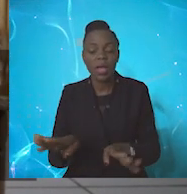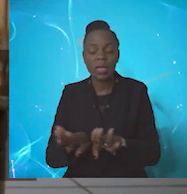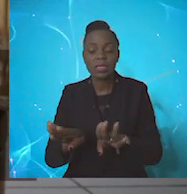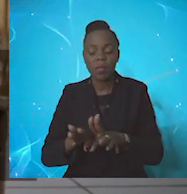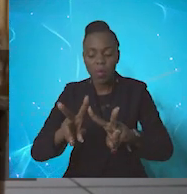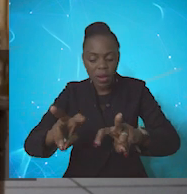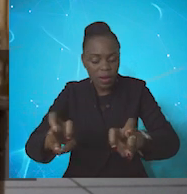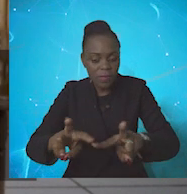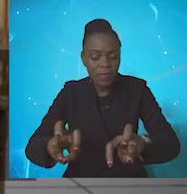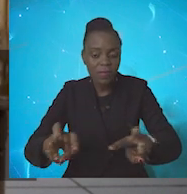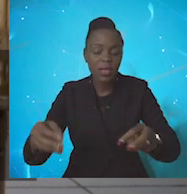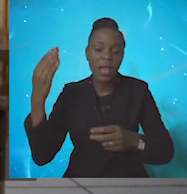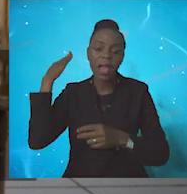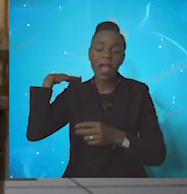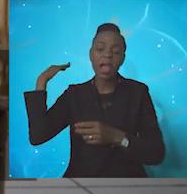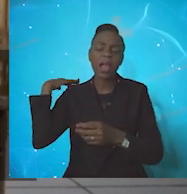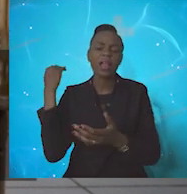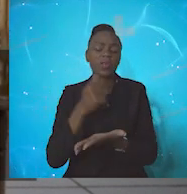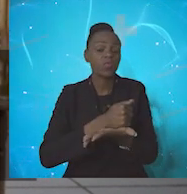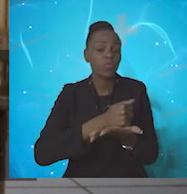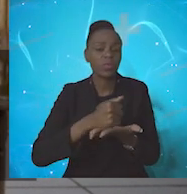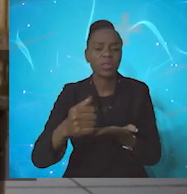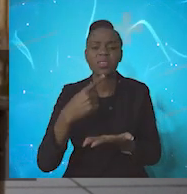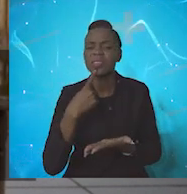came up to help